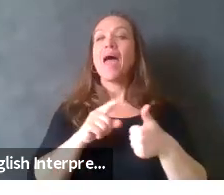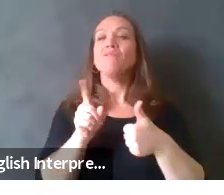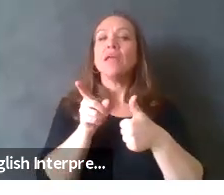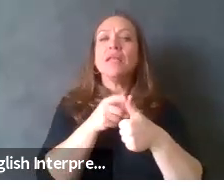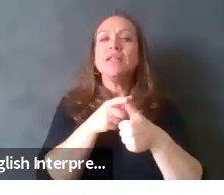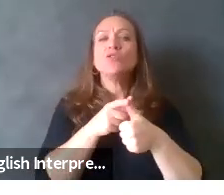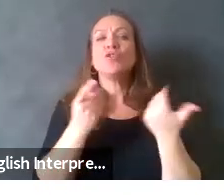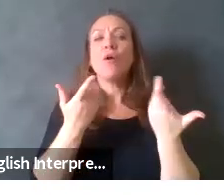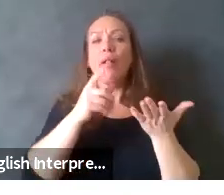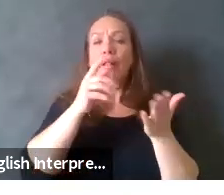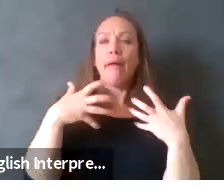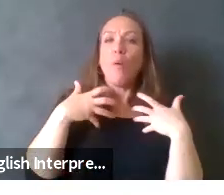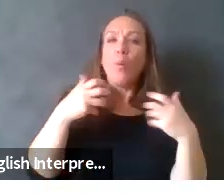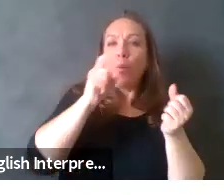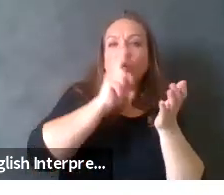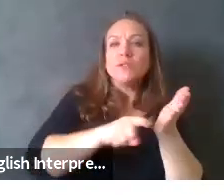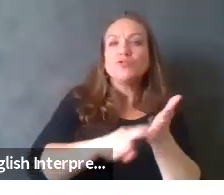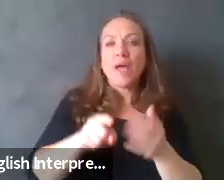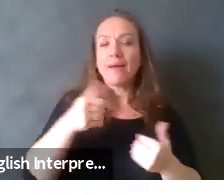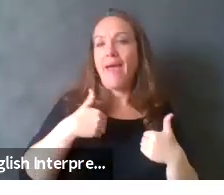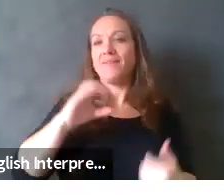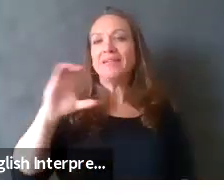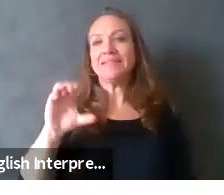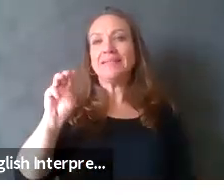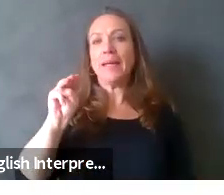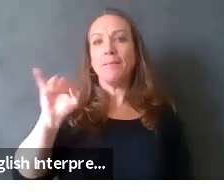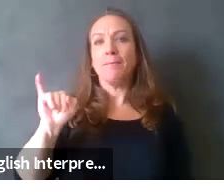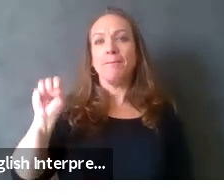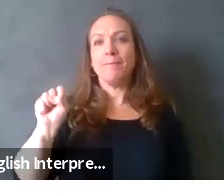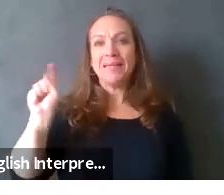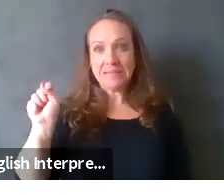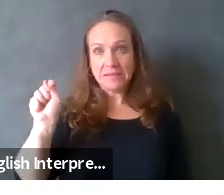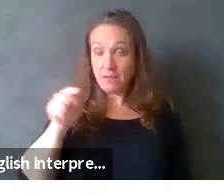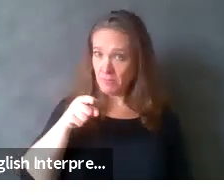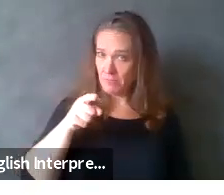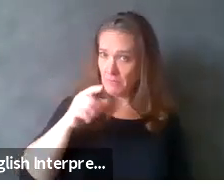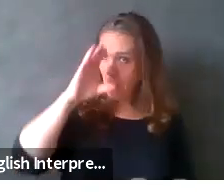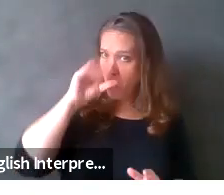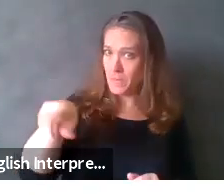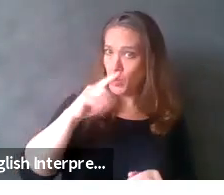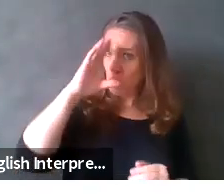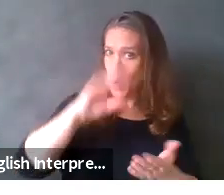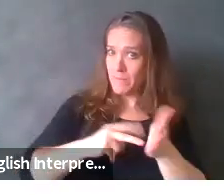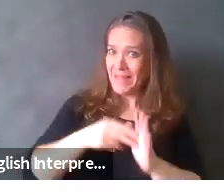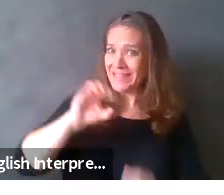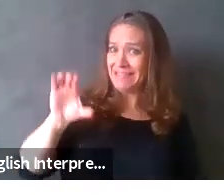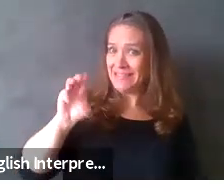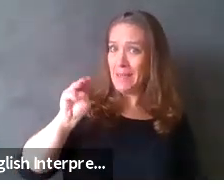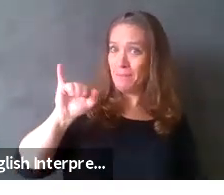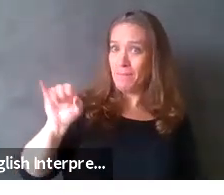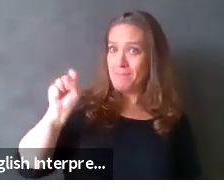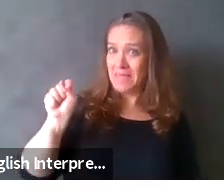interview. I hope many of you are aware of the CMIS model. which June Isaacson Kales put